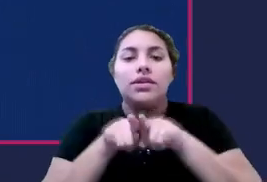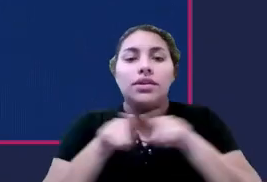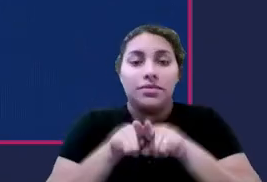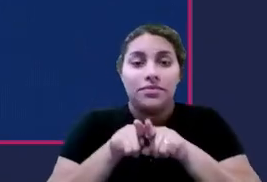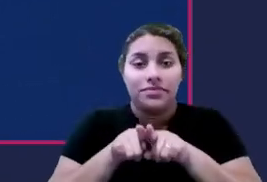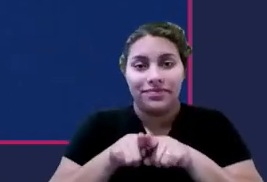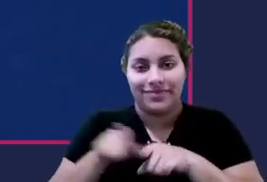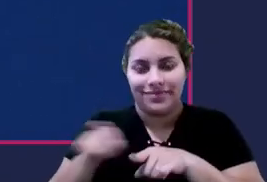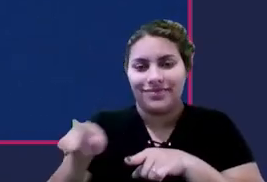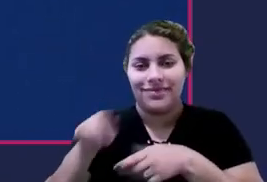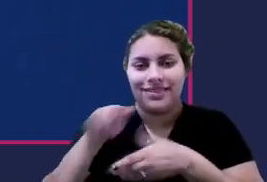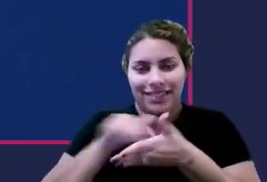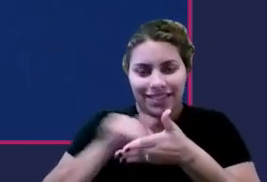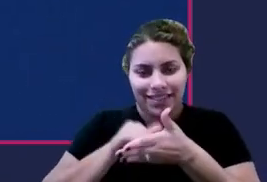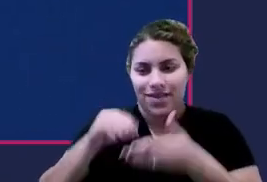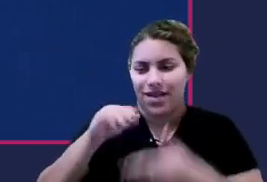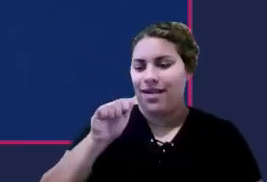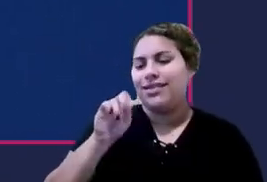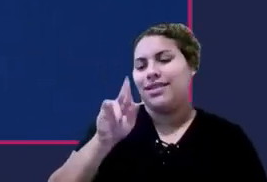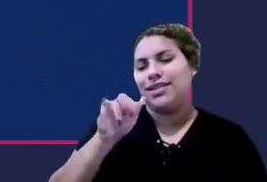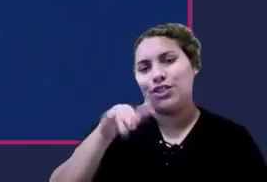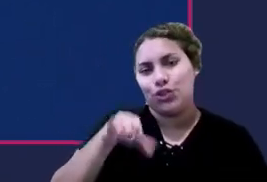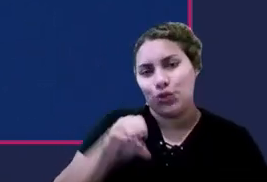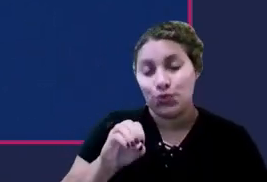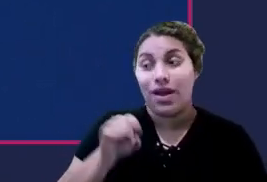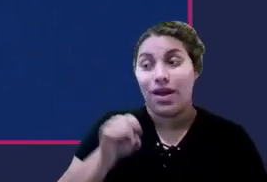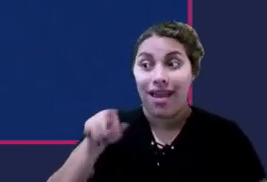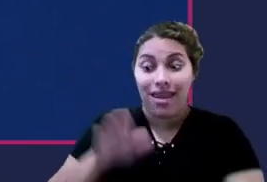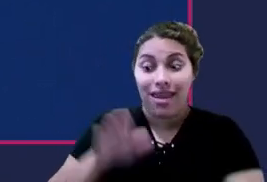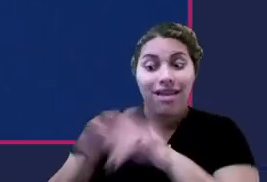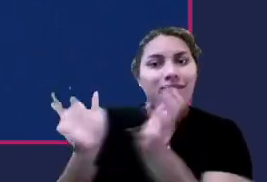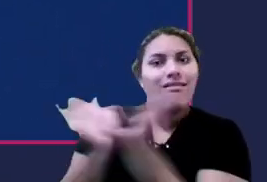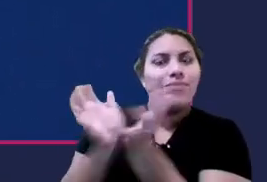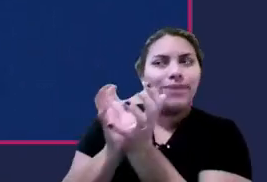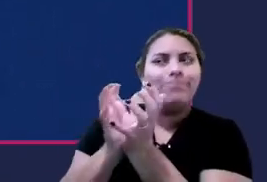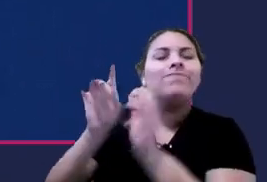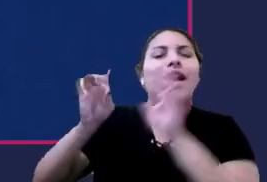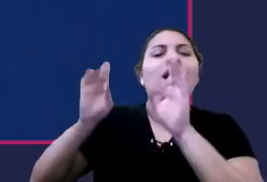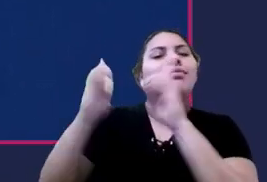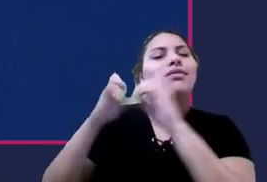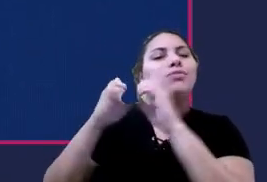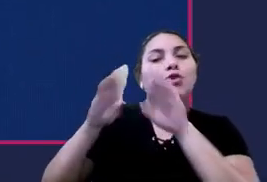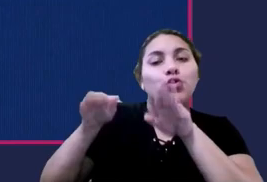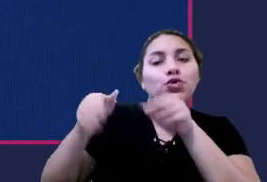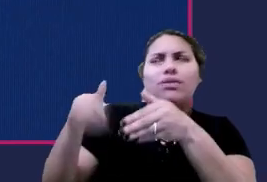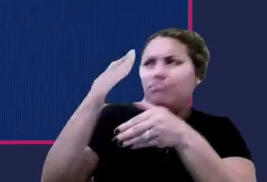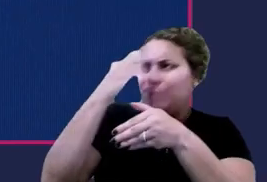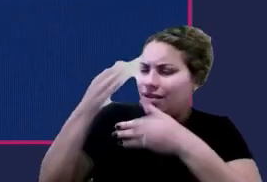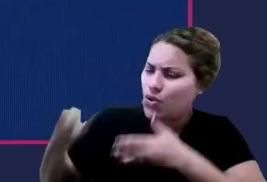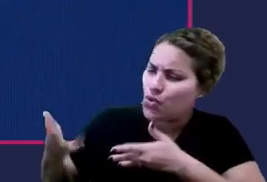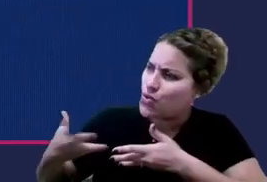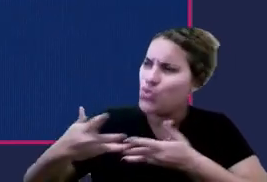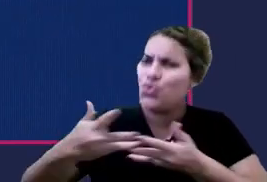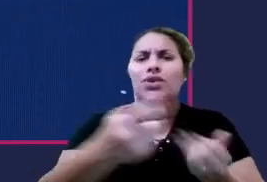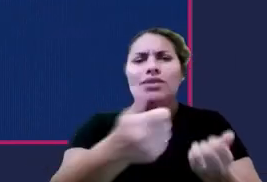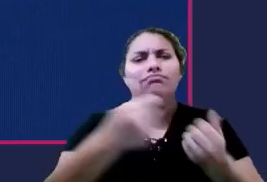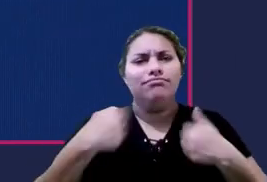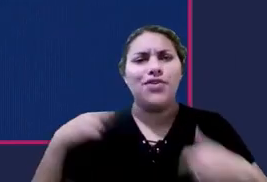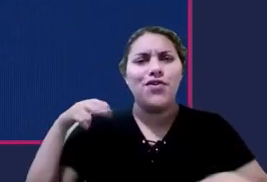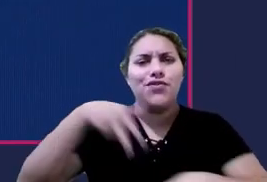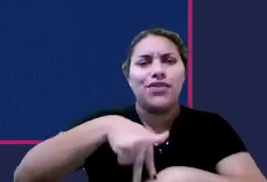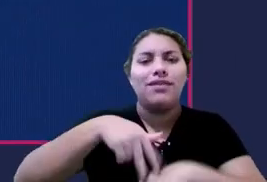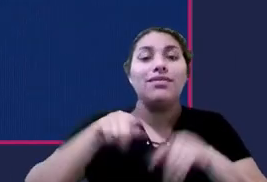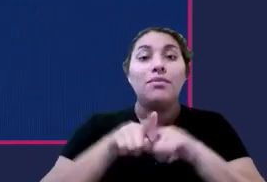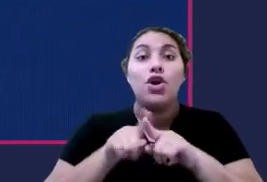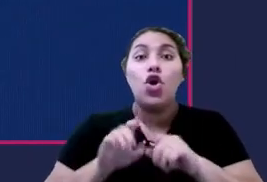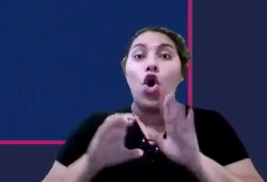On behalf of Mr. Nizia and the Secretary of Specialized Attention for People with Rare Disease, the Coordination